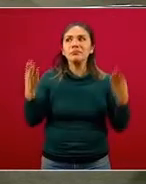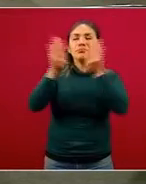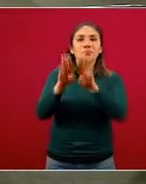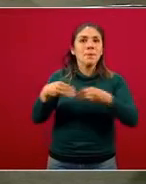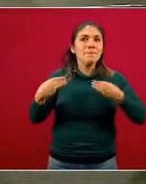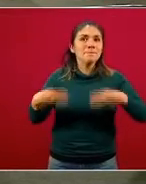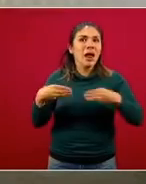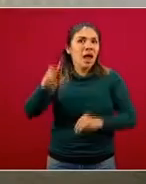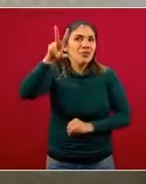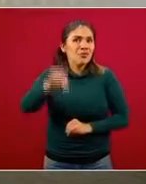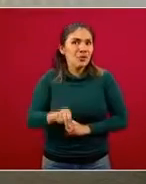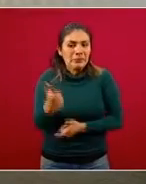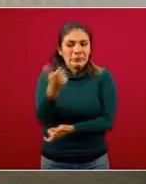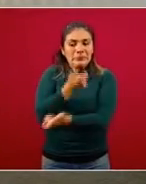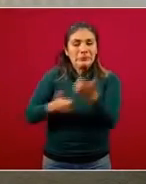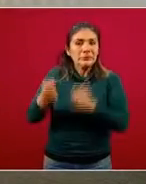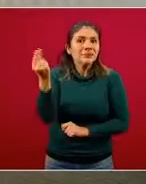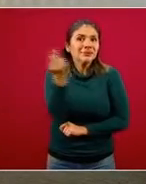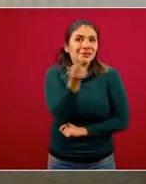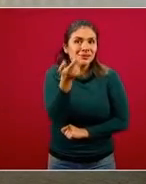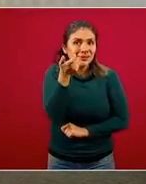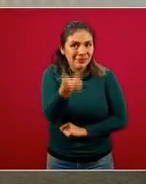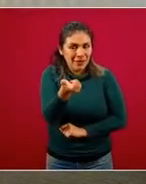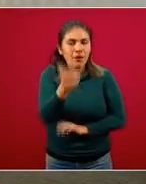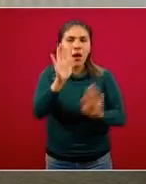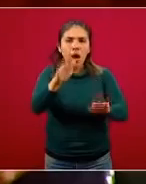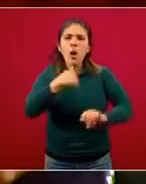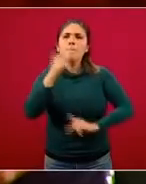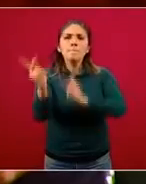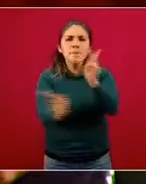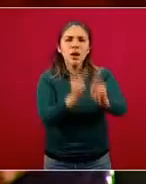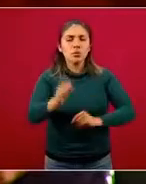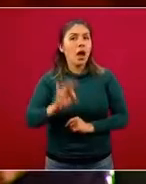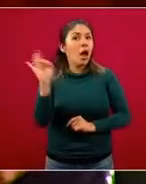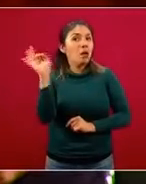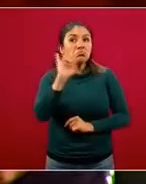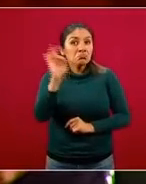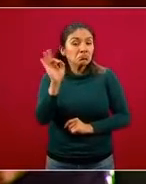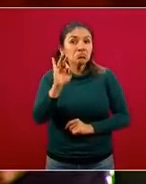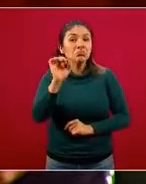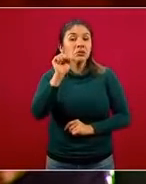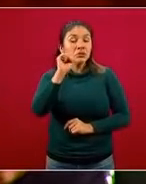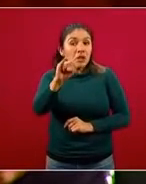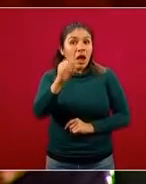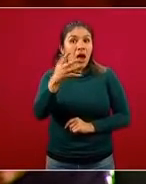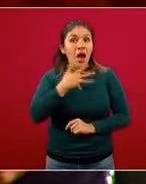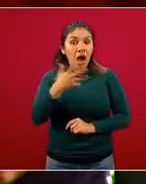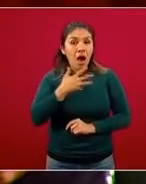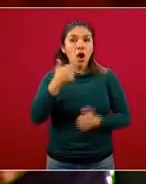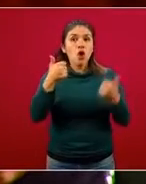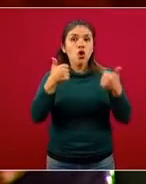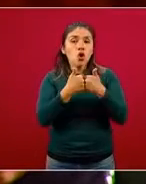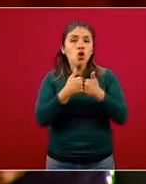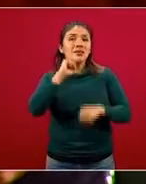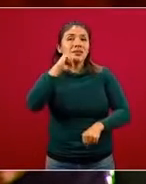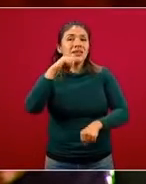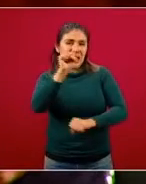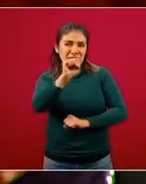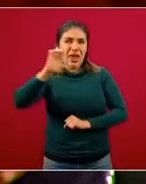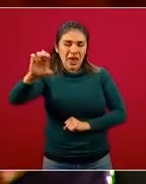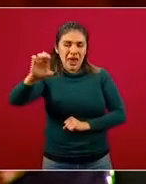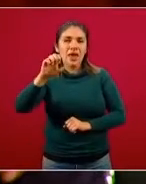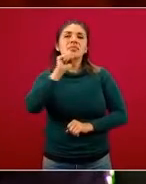increased contagion there, but they weren't willing to close down the market. Is it possible with